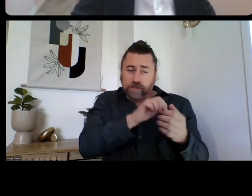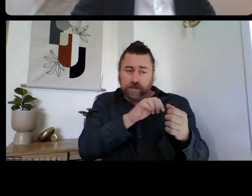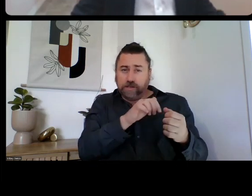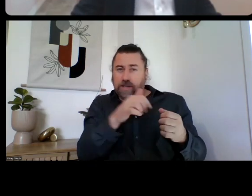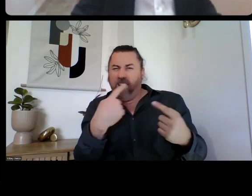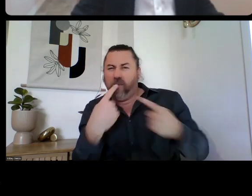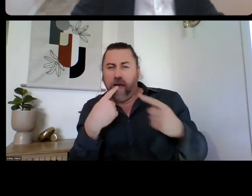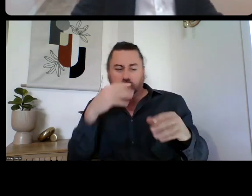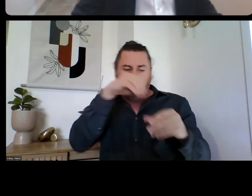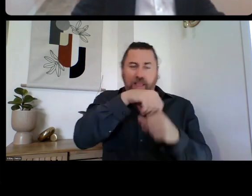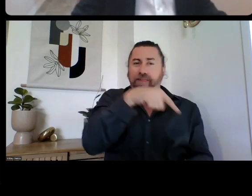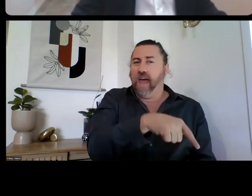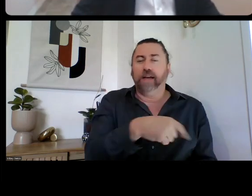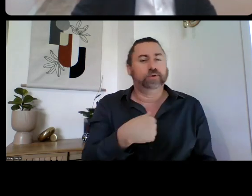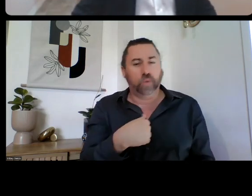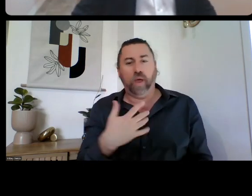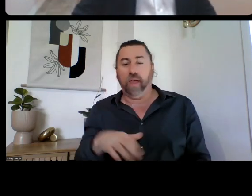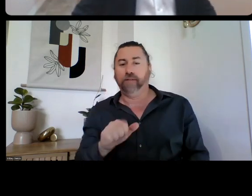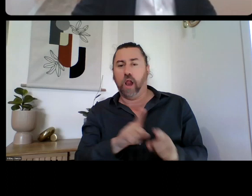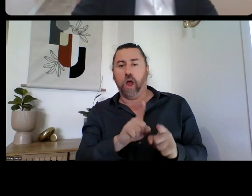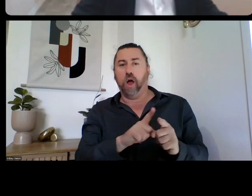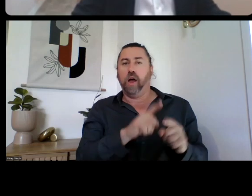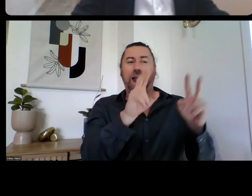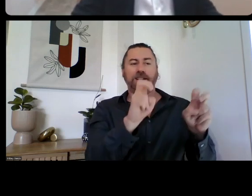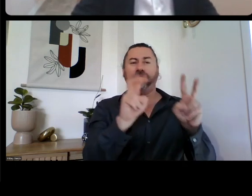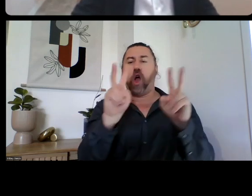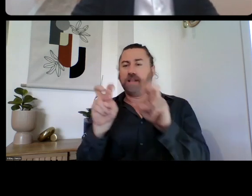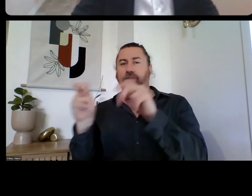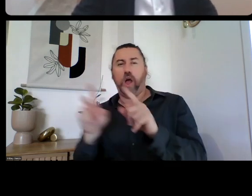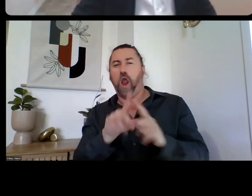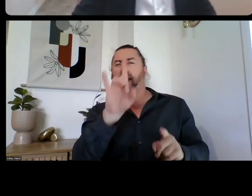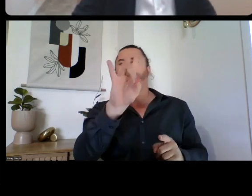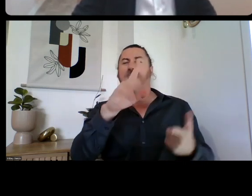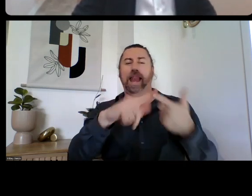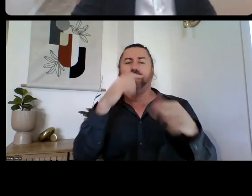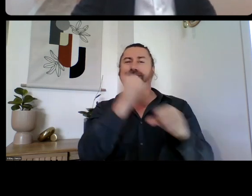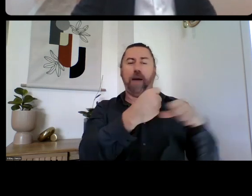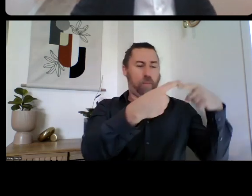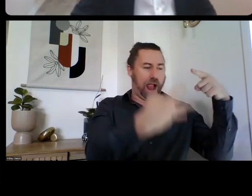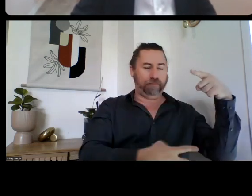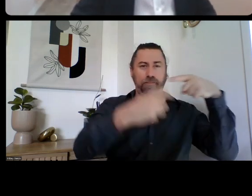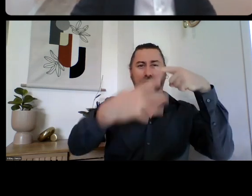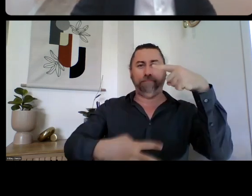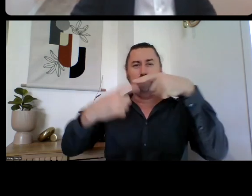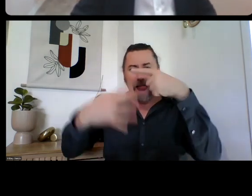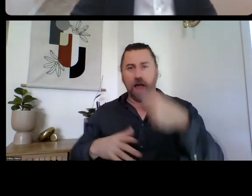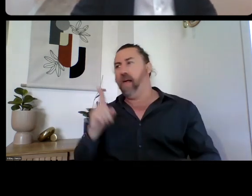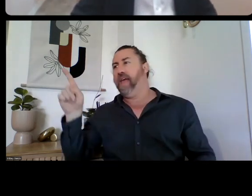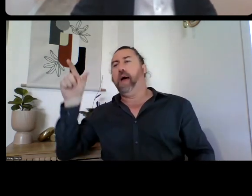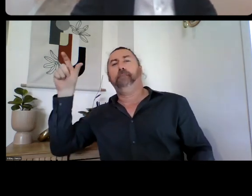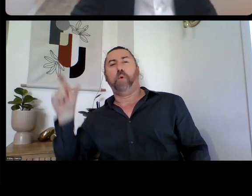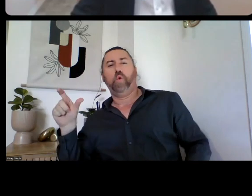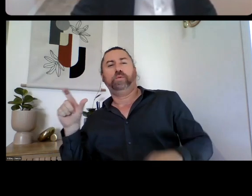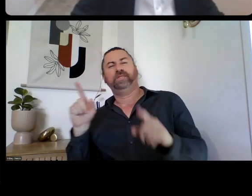around 10 personas from each classification based on all of the assessment data that we've got. And we'll get a